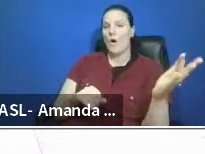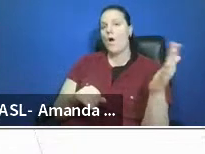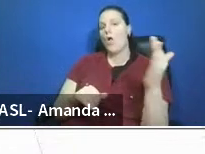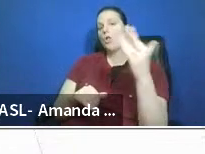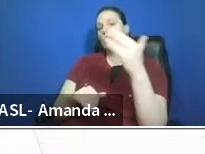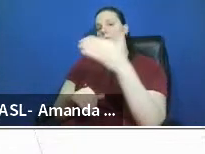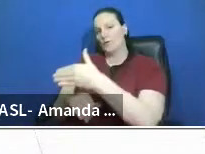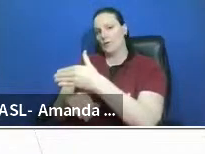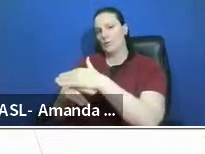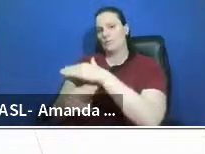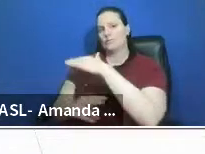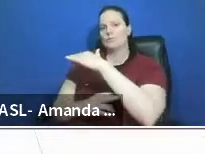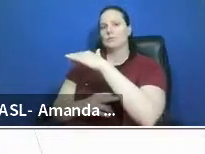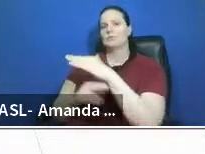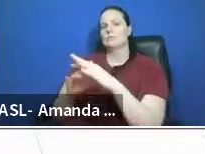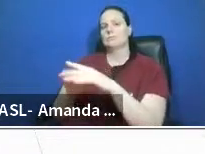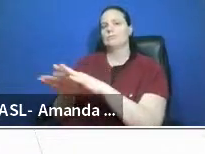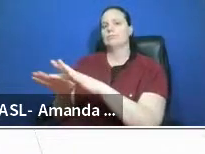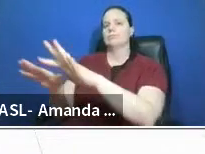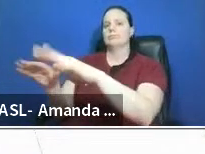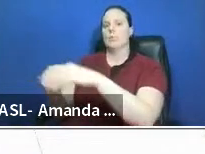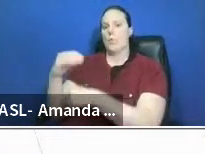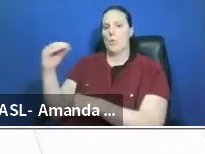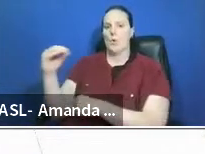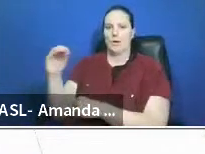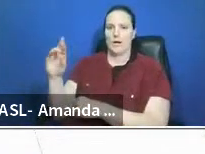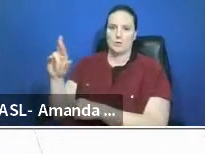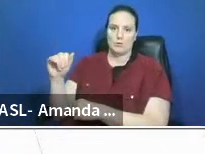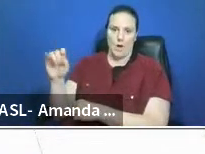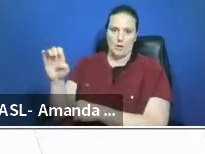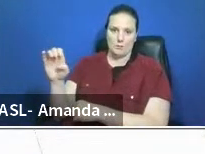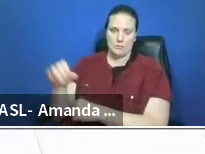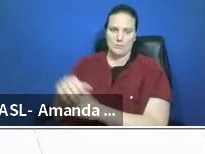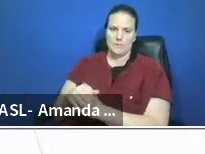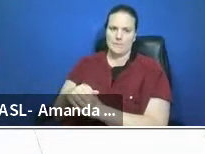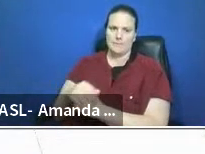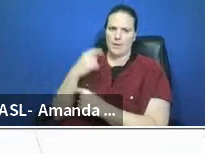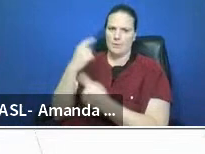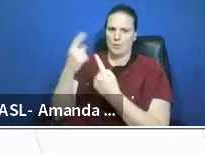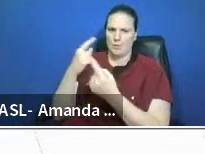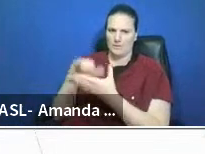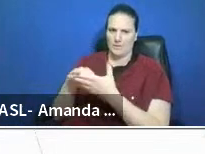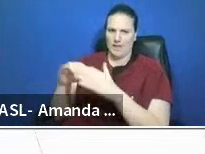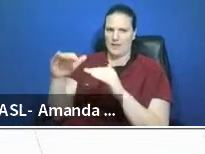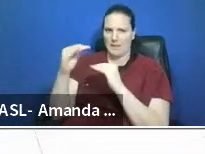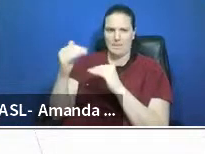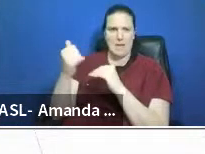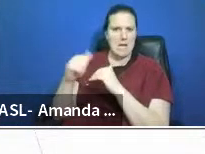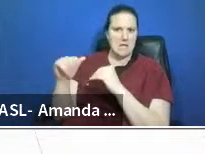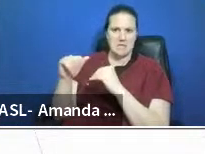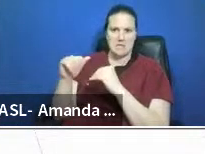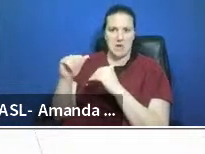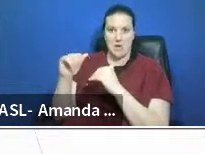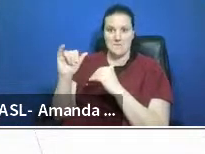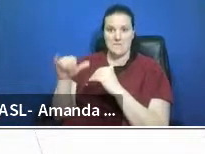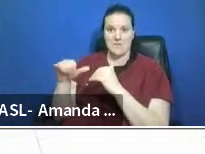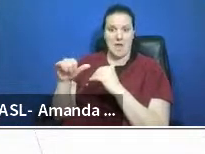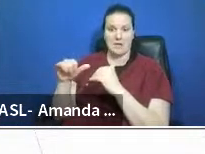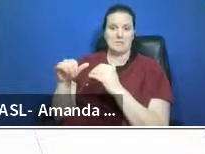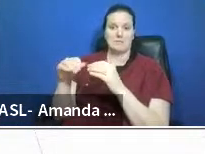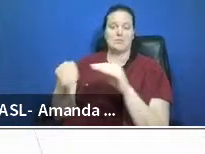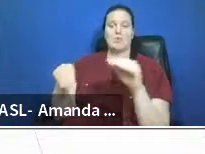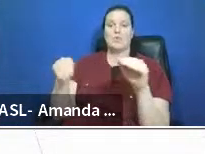bridge and into routes in Oregon. So I'm just wondering if this will restrict any of that kind